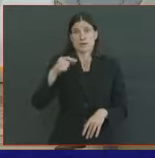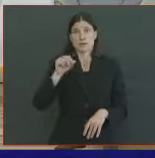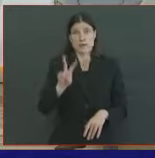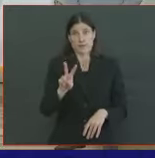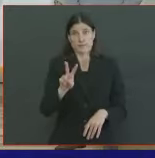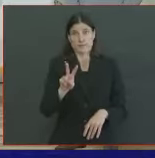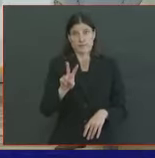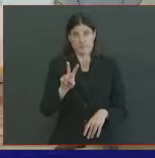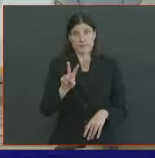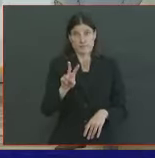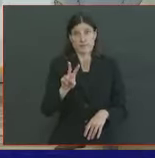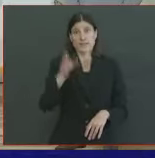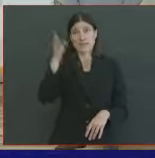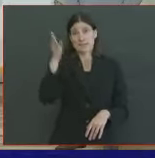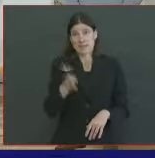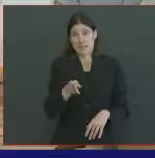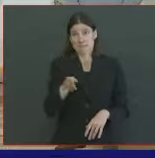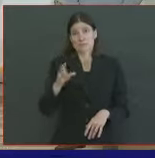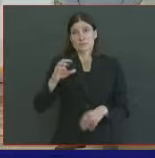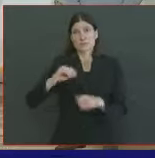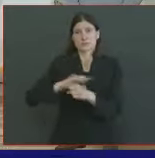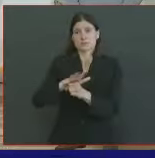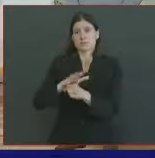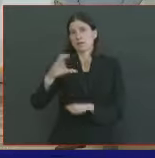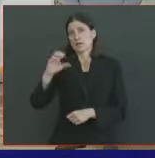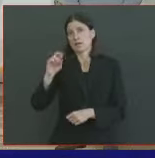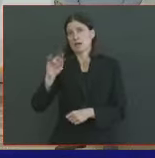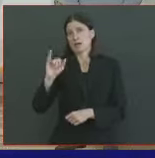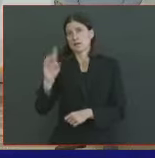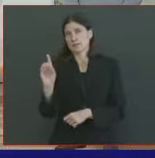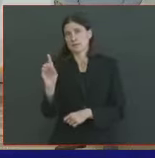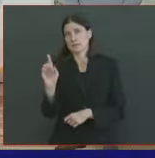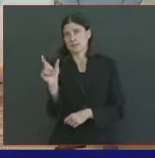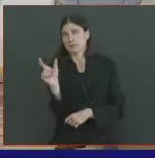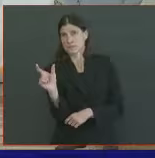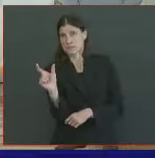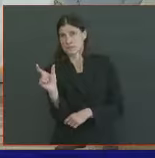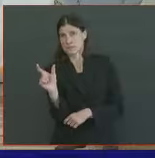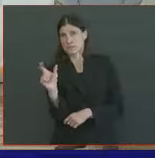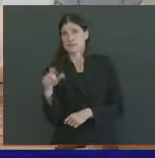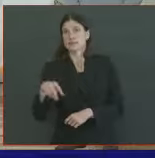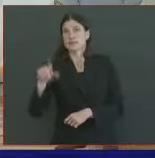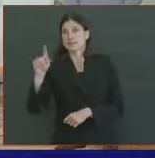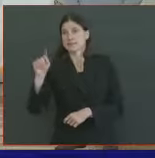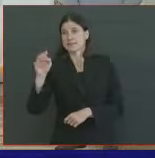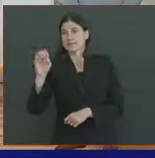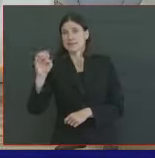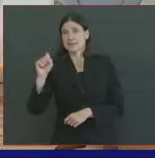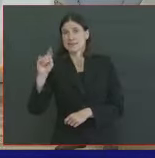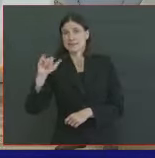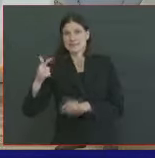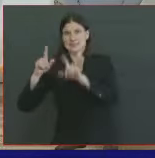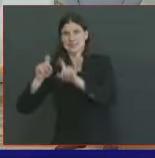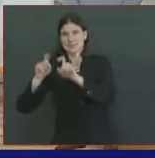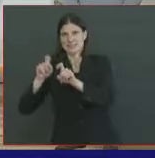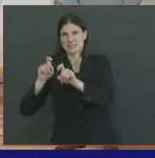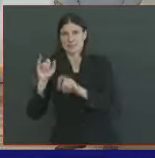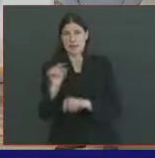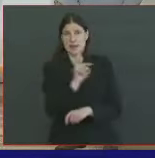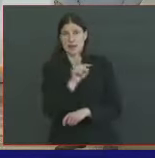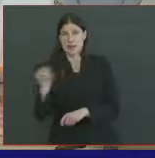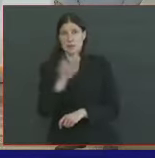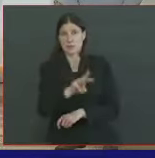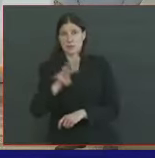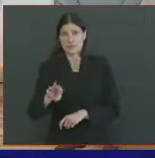first. And that's just a theme in any time you're going to have a medical experience right now, is you want to call first. Having said that, I want to just remind us, though, that if we